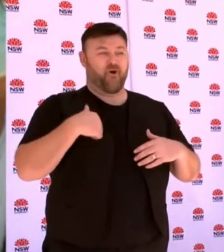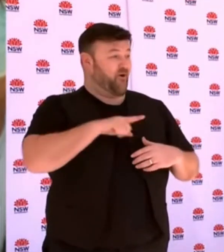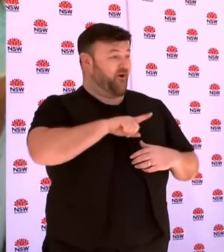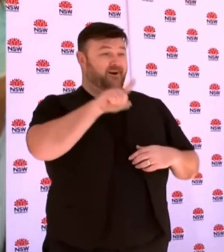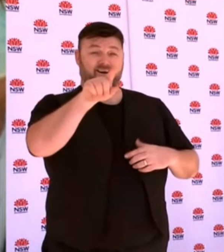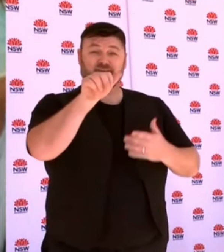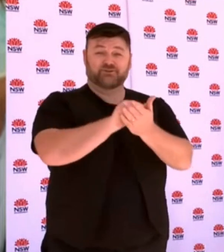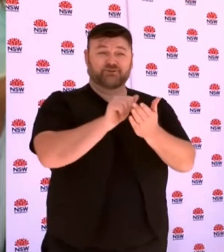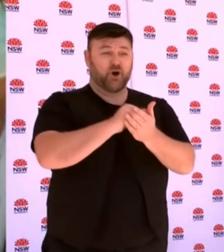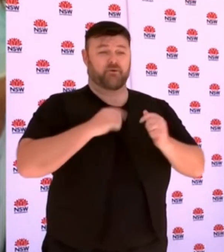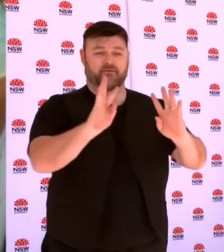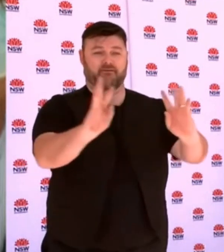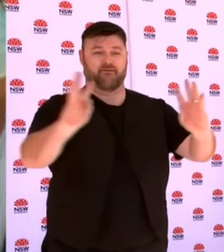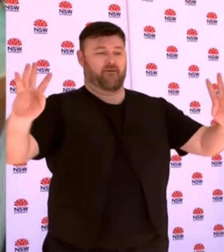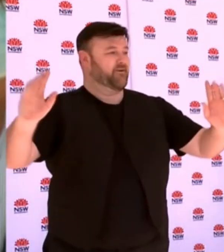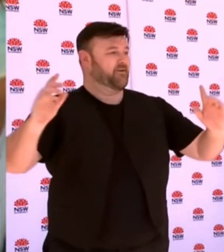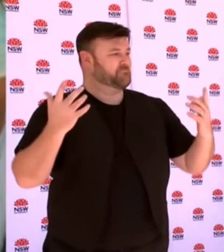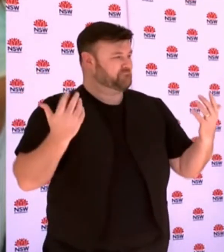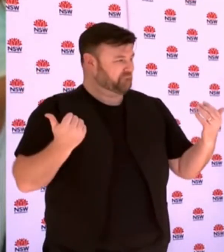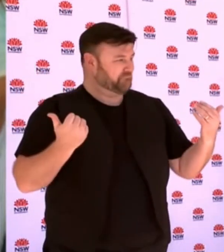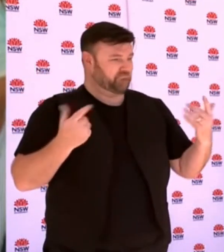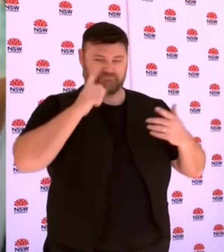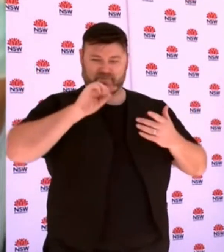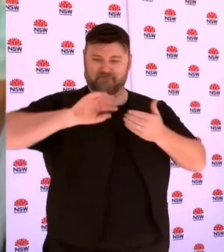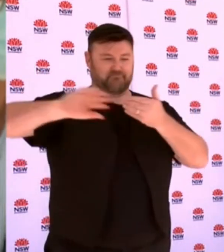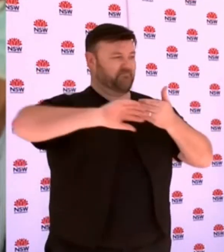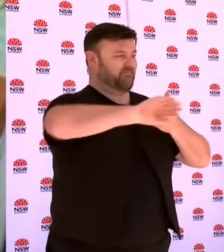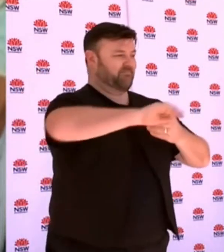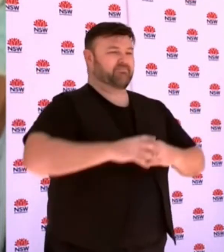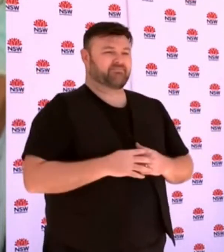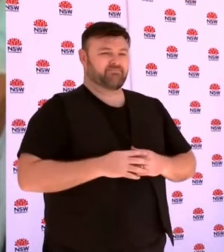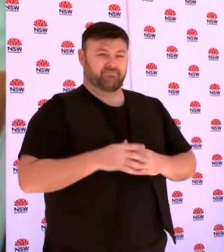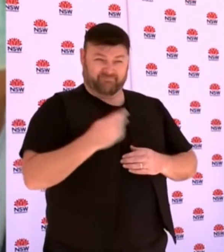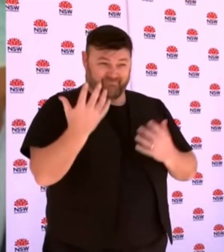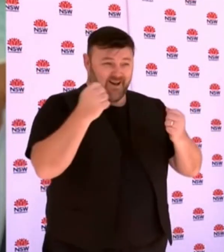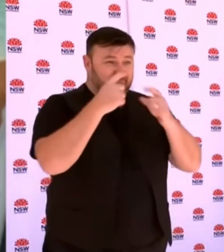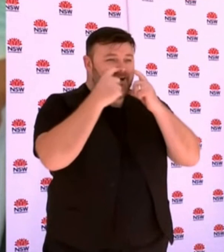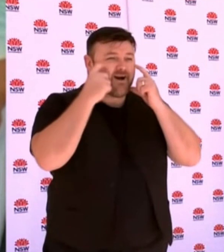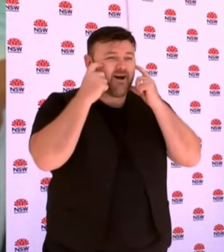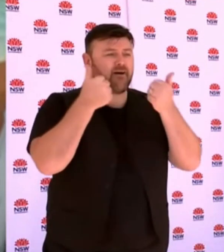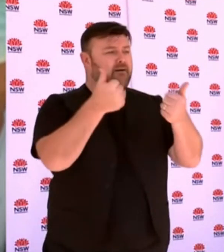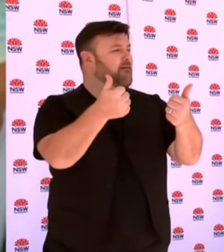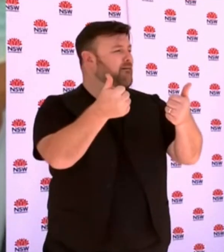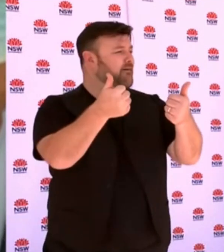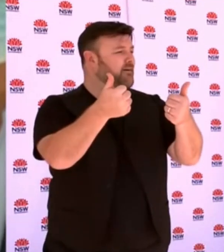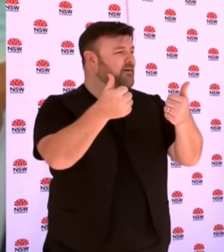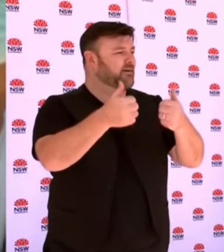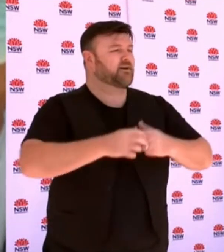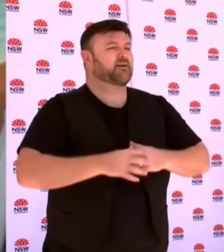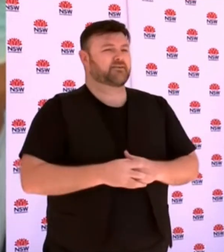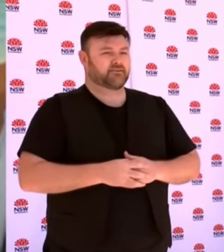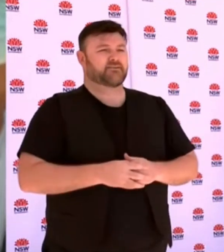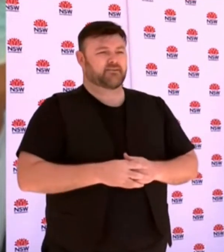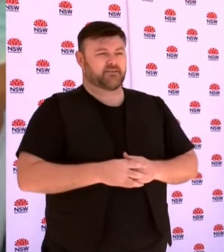standing back and giving people distance. And in those settings, outdoors, people were still wearing masks because obviously they'd envisaged that